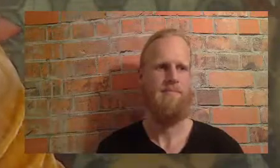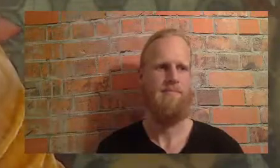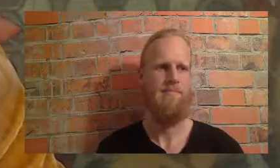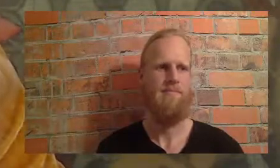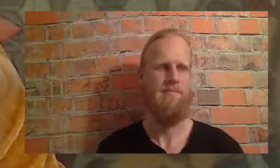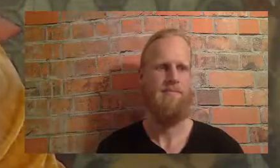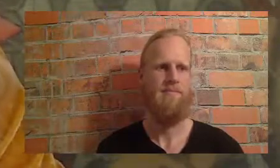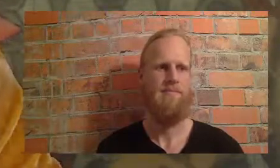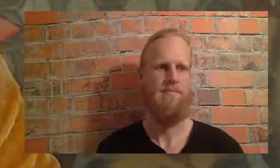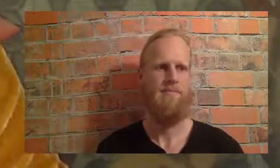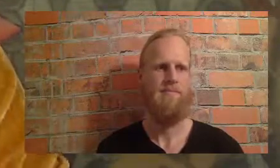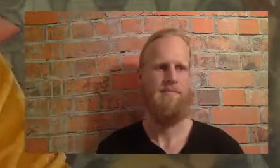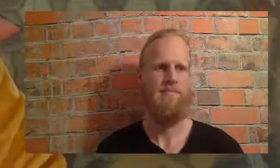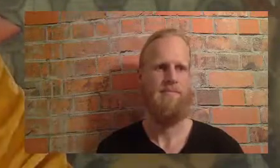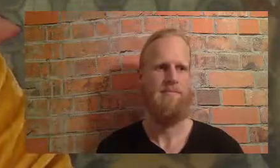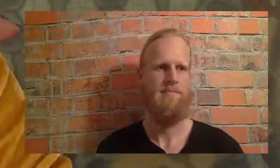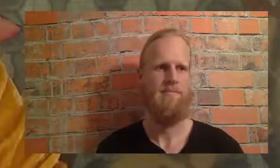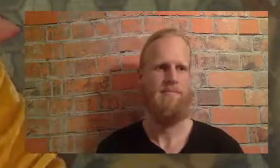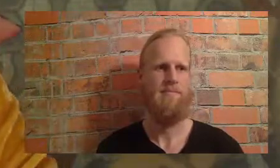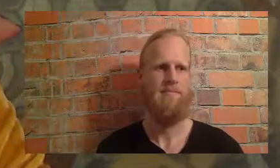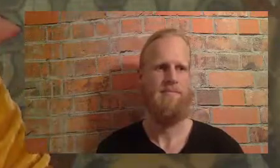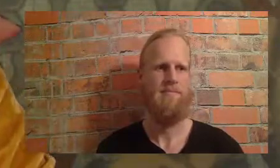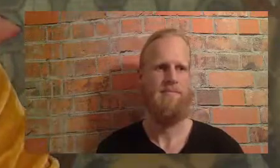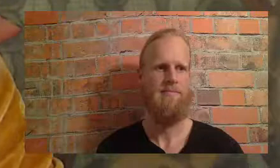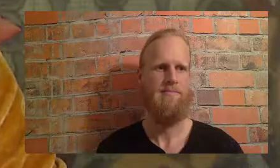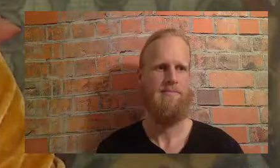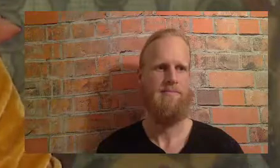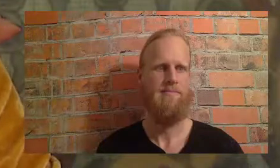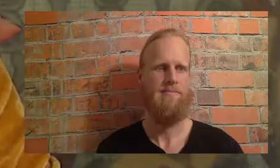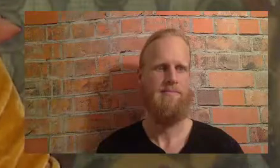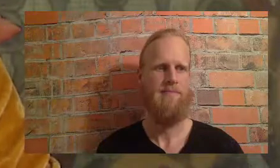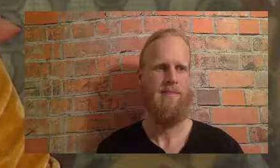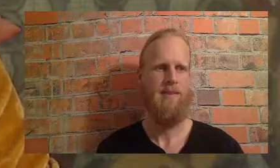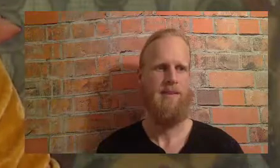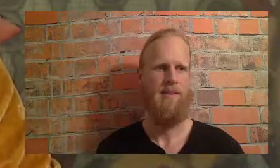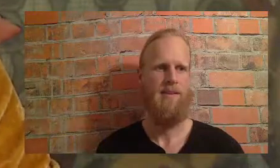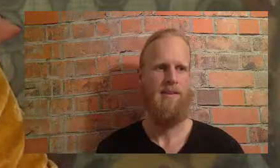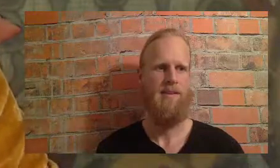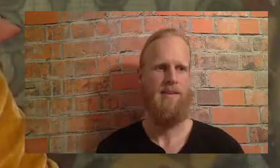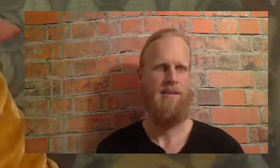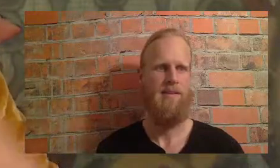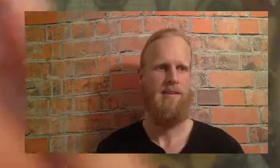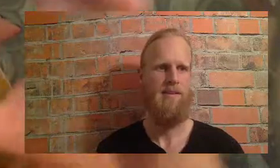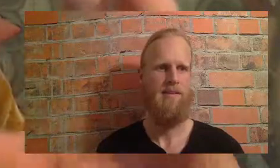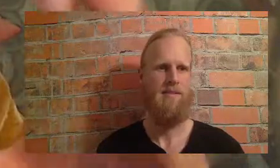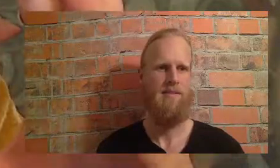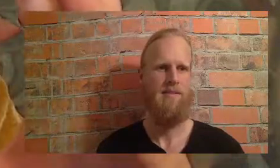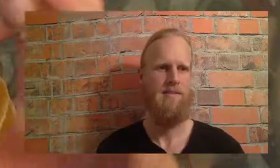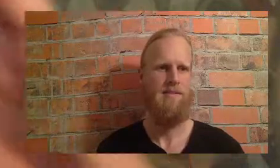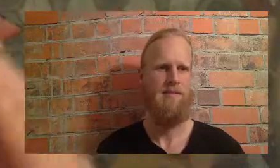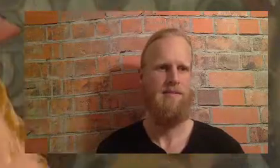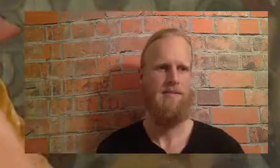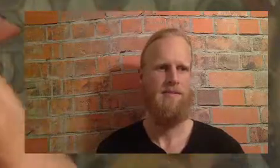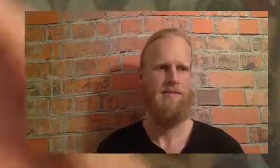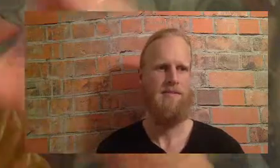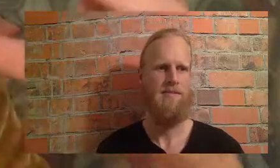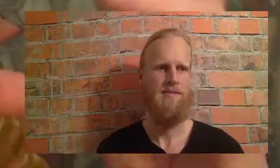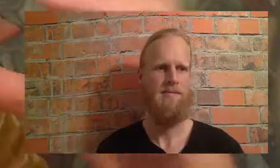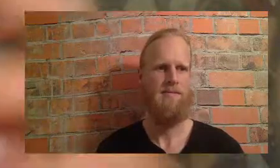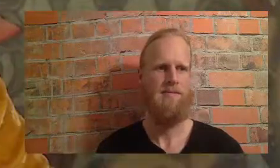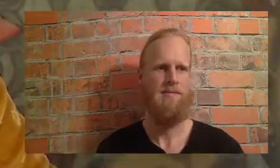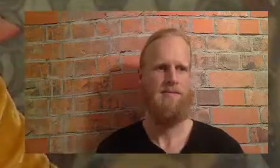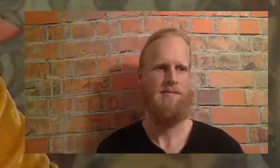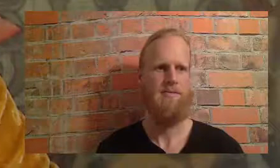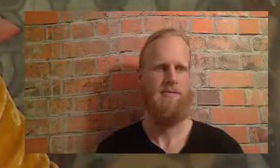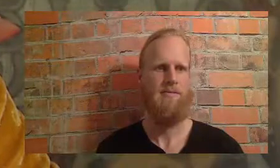of information that means you are connected and whole and aligned with yourself. And when that happens, it's the same type of